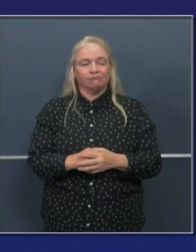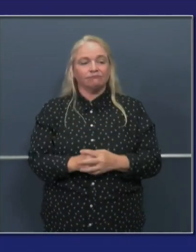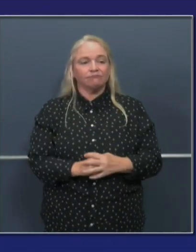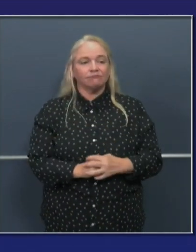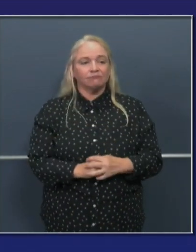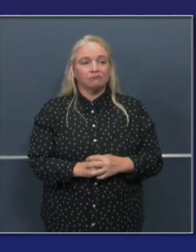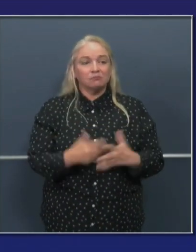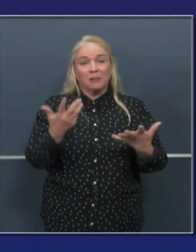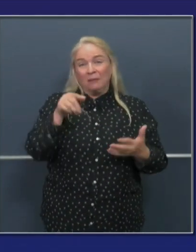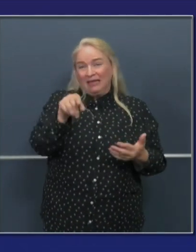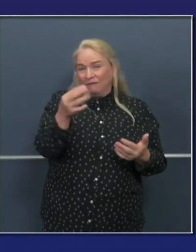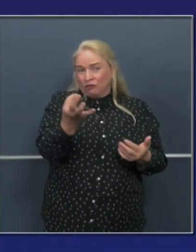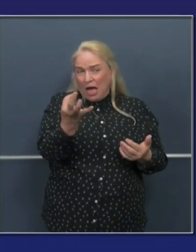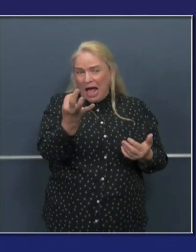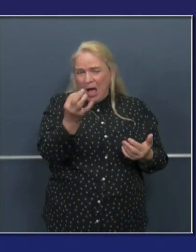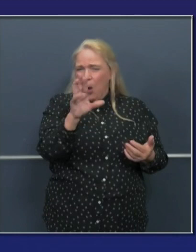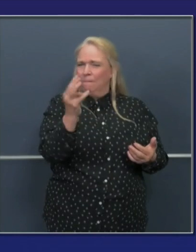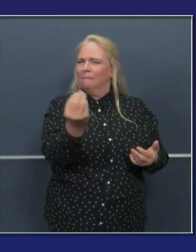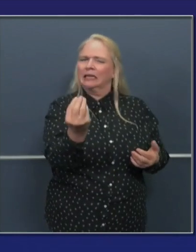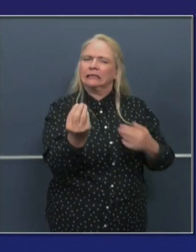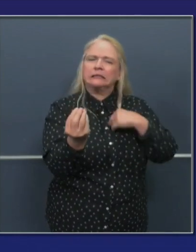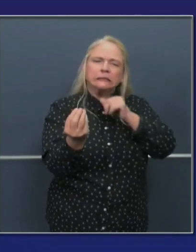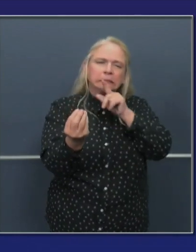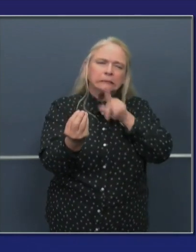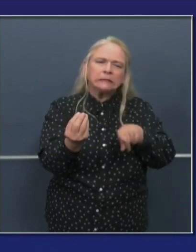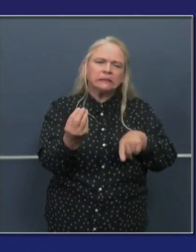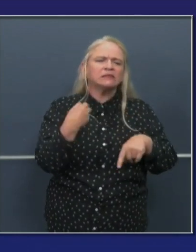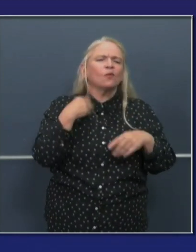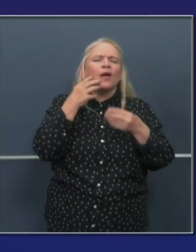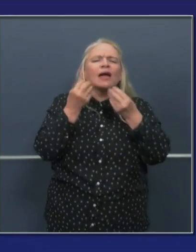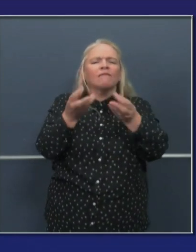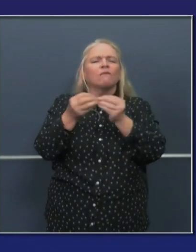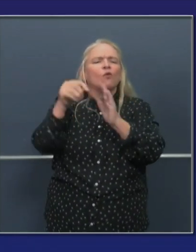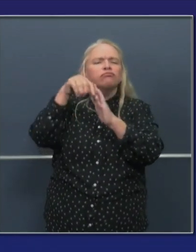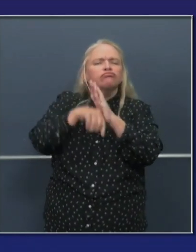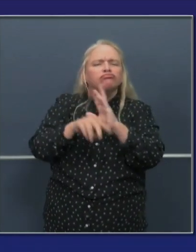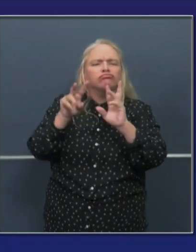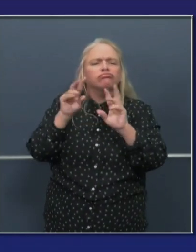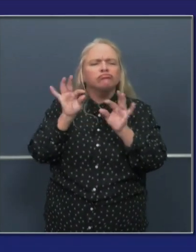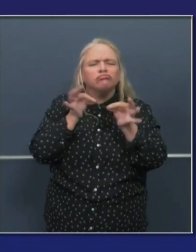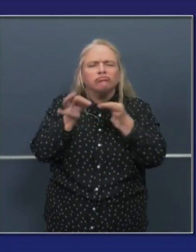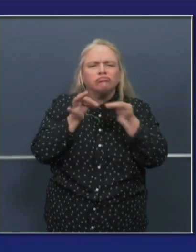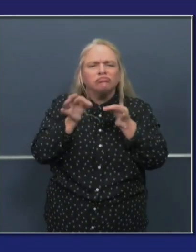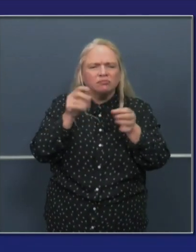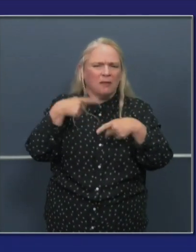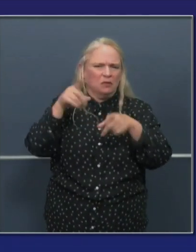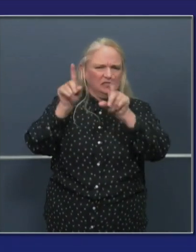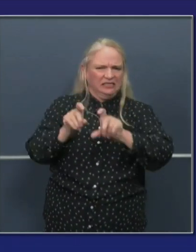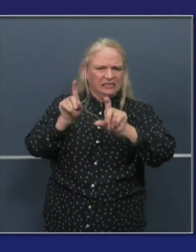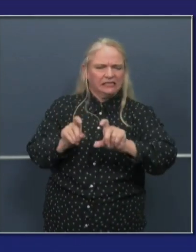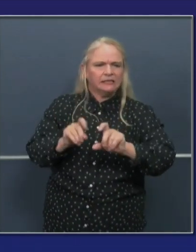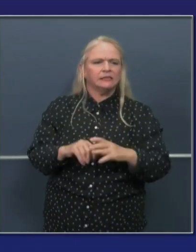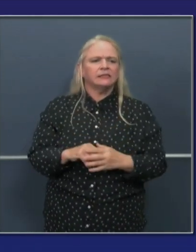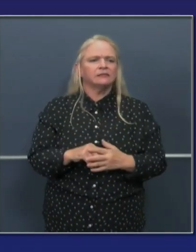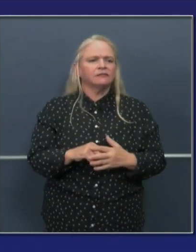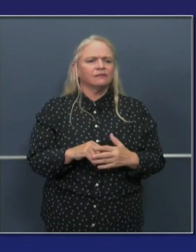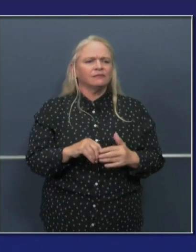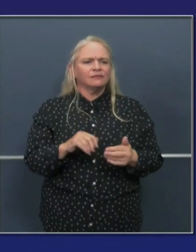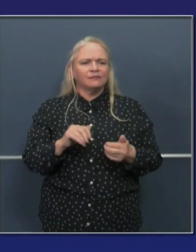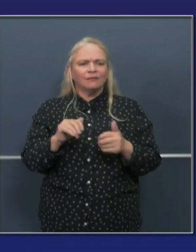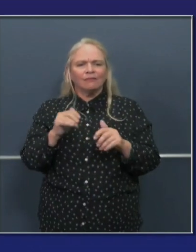about our next iteration on testing and how we're going to be much more strategic, much more dynamic in our testing, much smarter, dare I